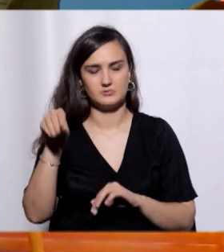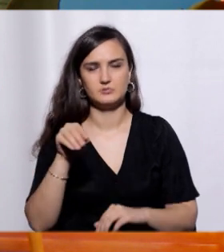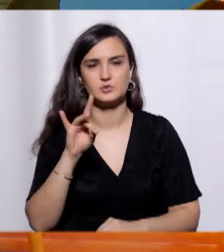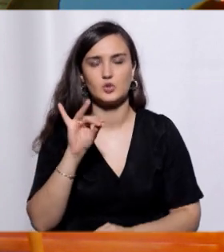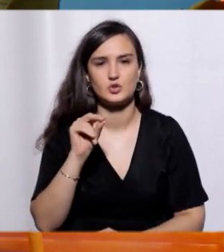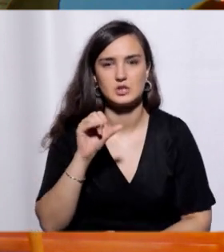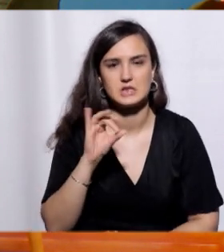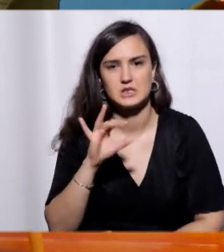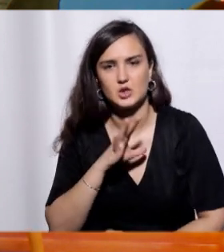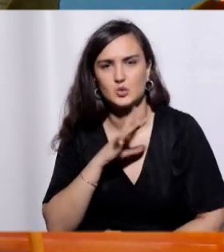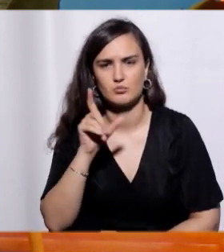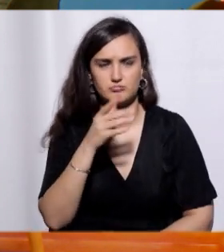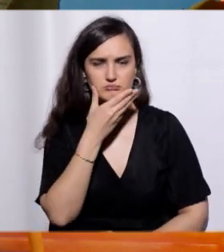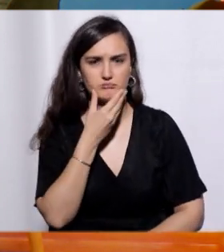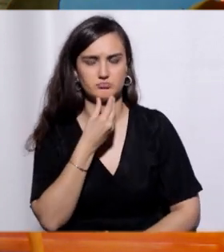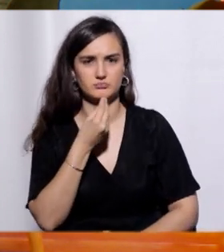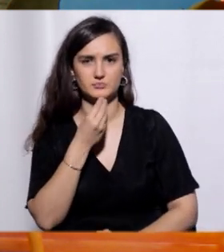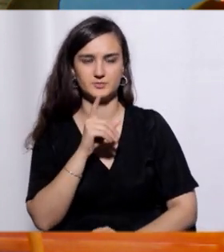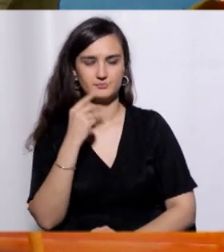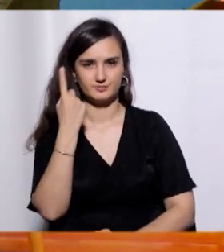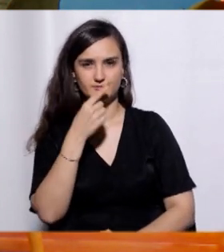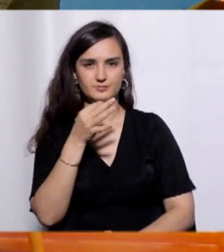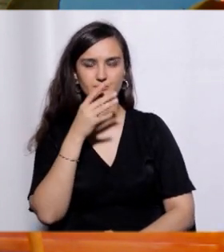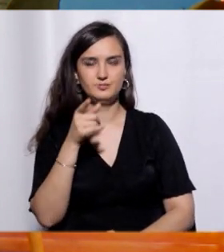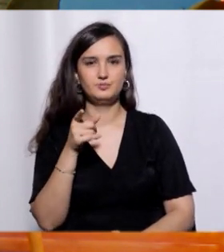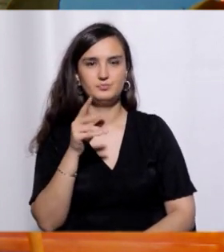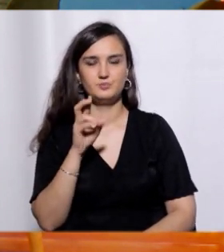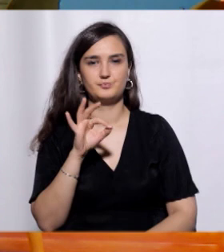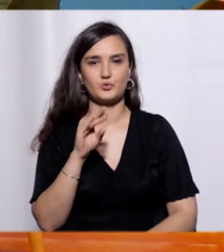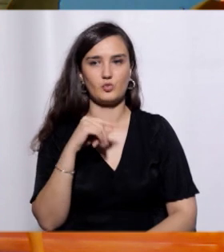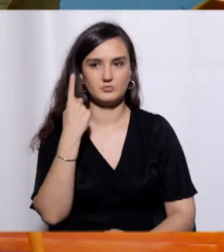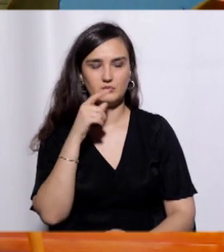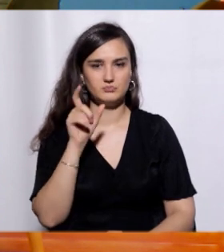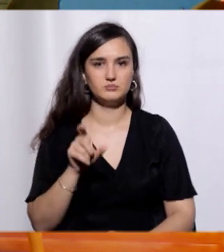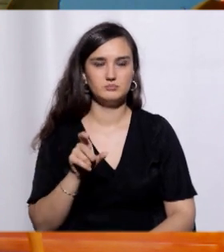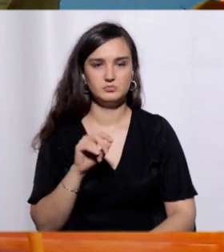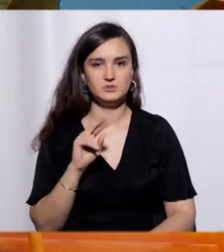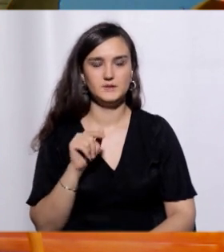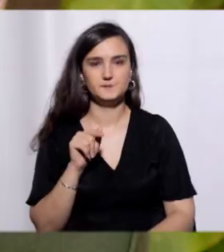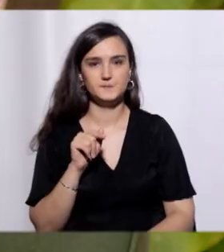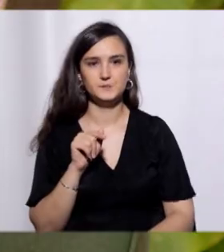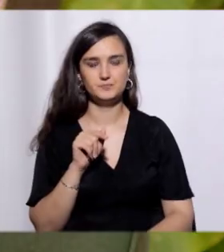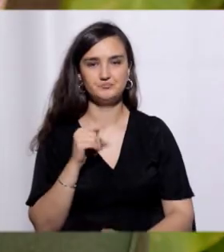Mr. Rochester was attracted by Bertha's appearance and maybe